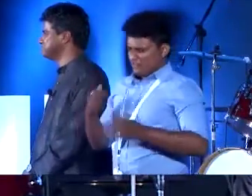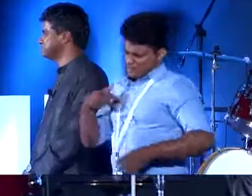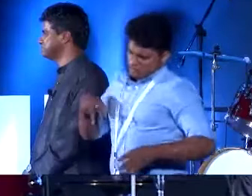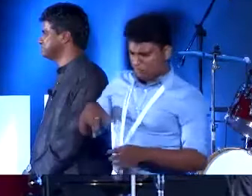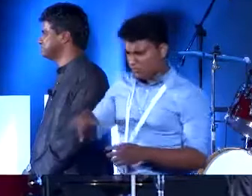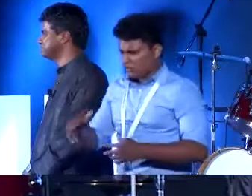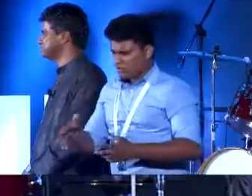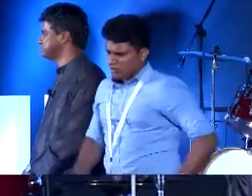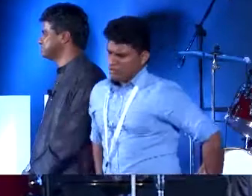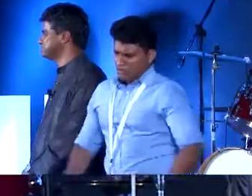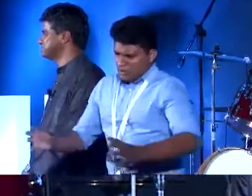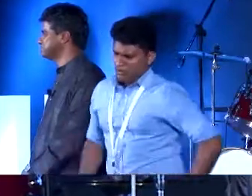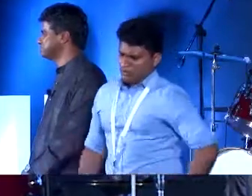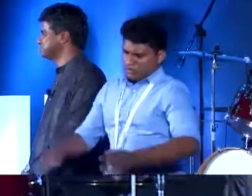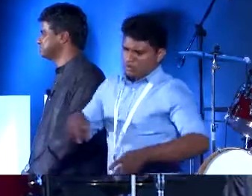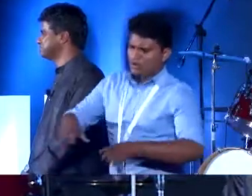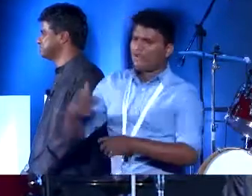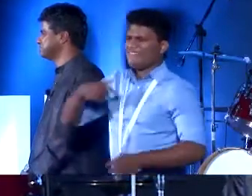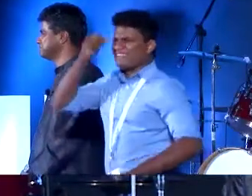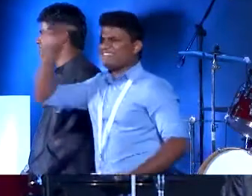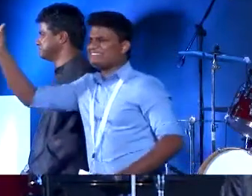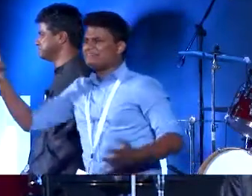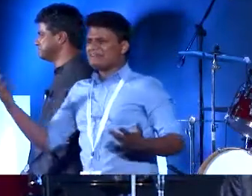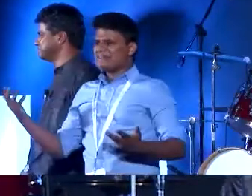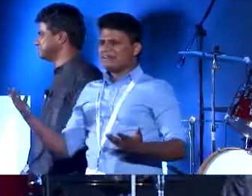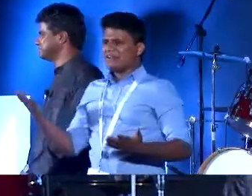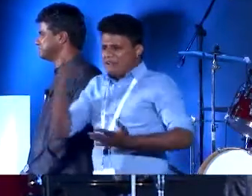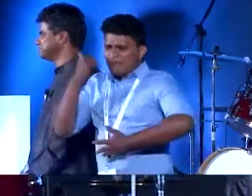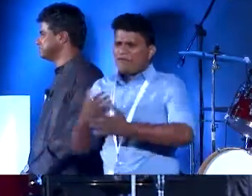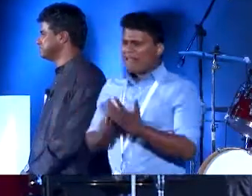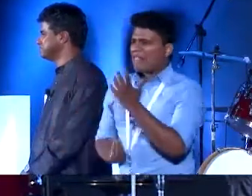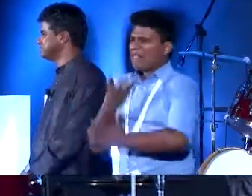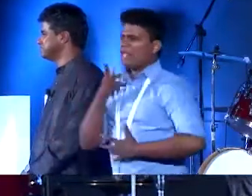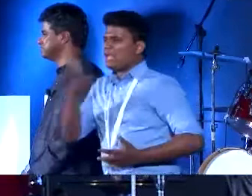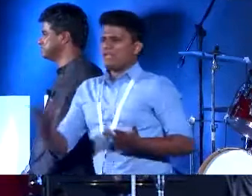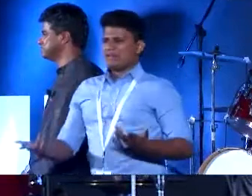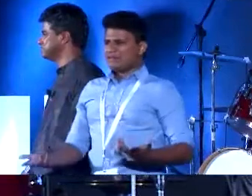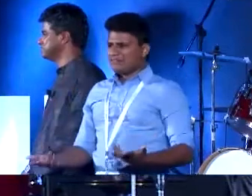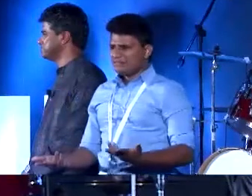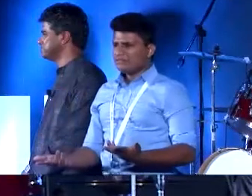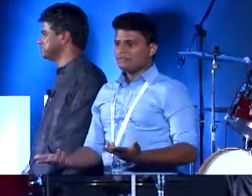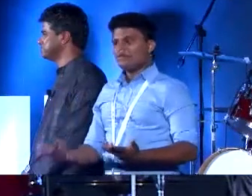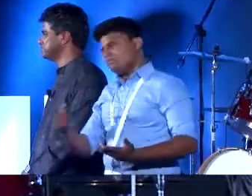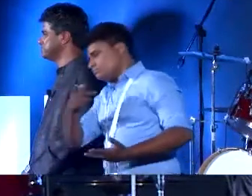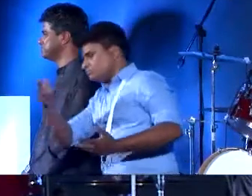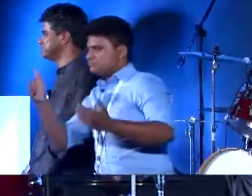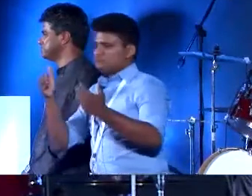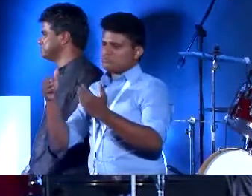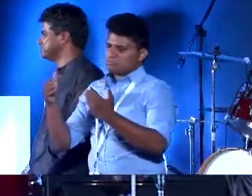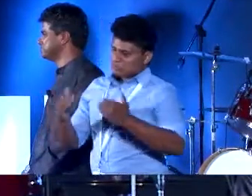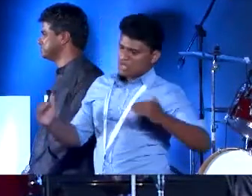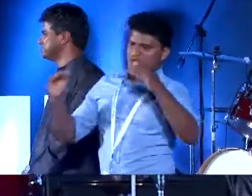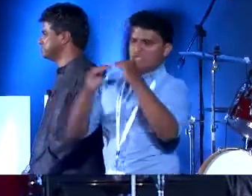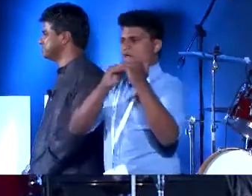on a wheelchair can walk. Why are we assuming? Why do we call them inspirational? Treat everyone the same. Everyone is good